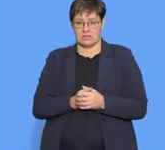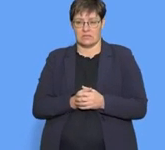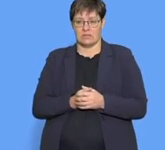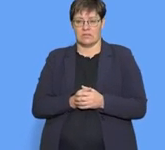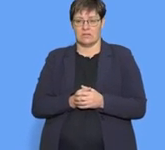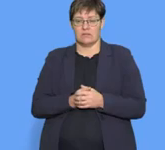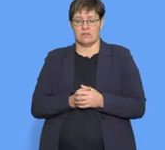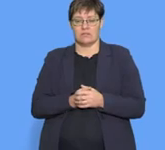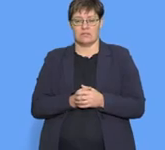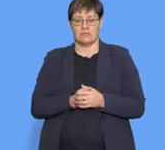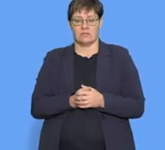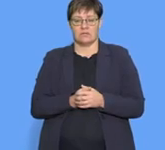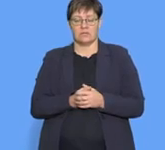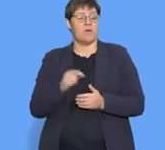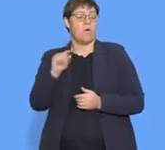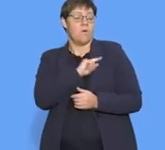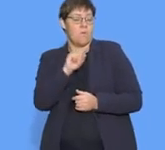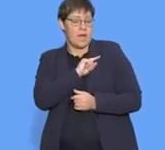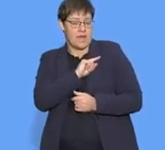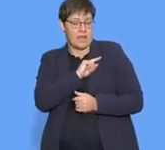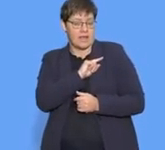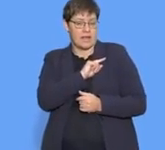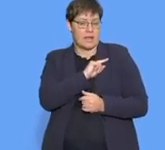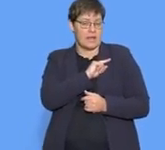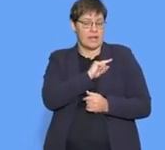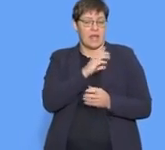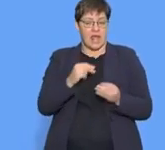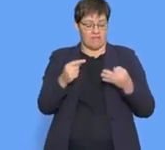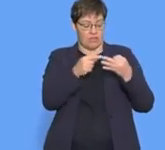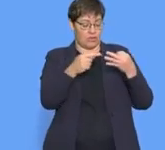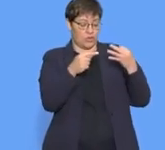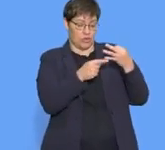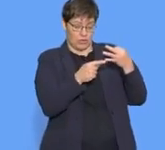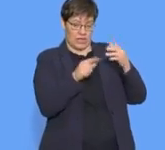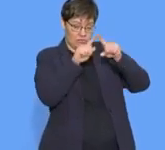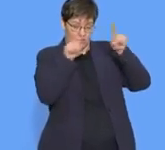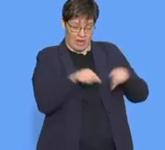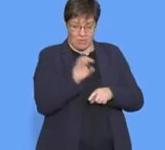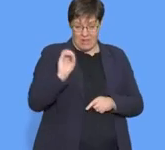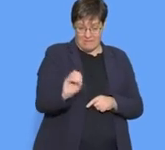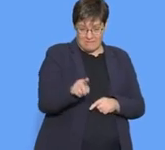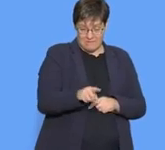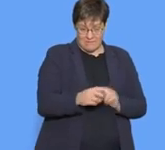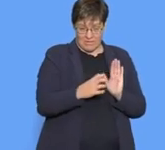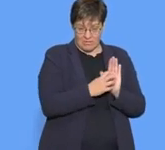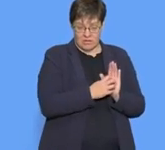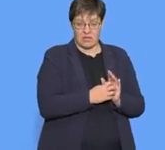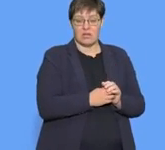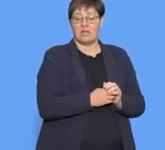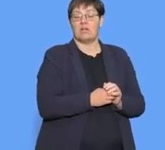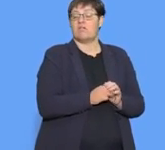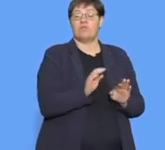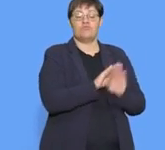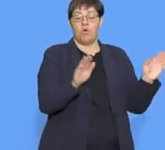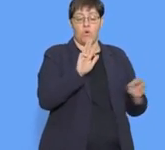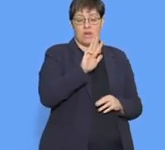triangles. So because we actually had 3 triangles in this diagram here. We had a